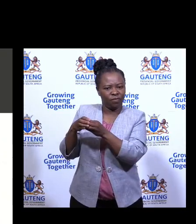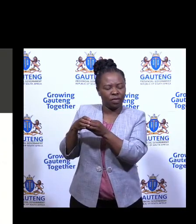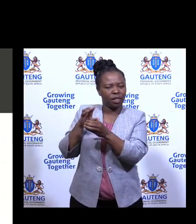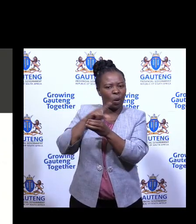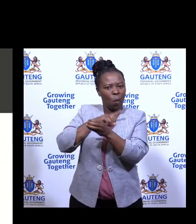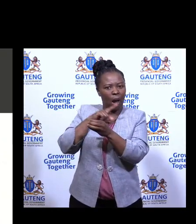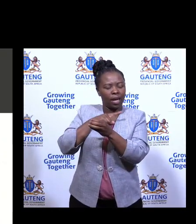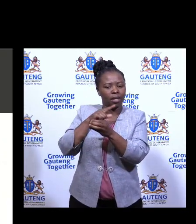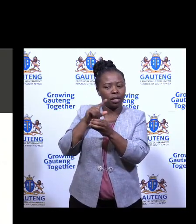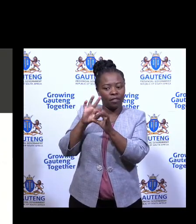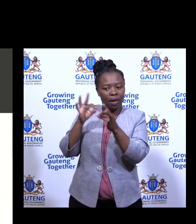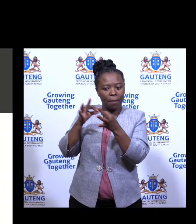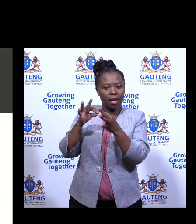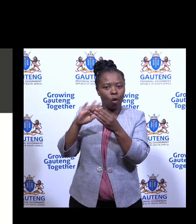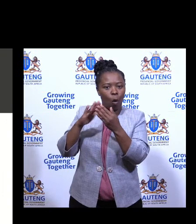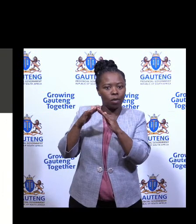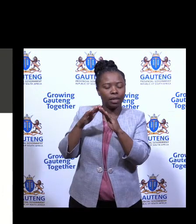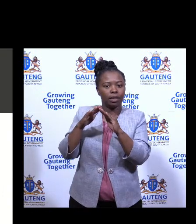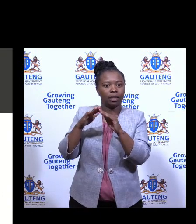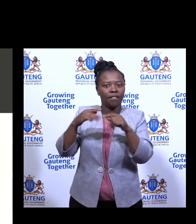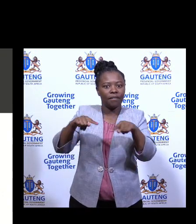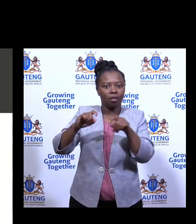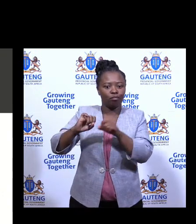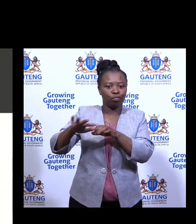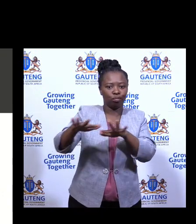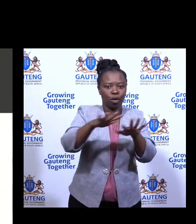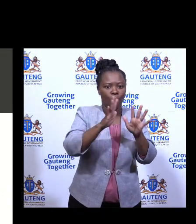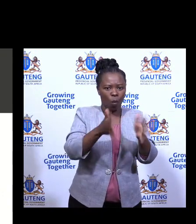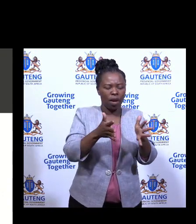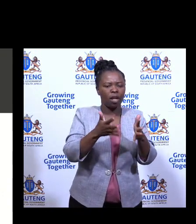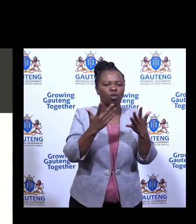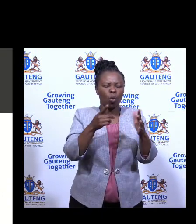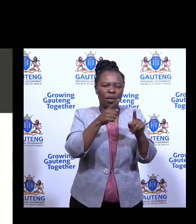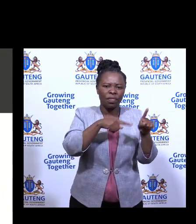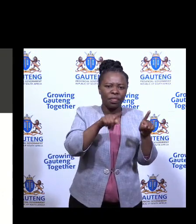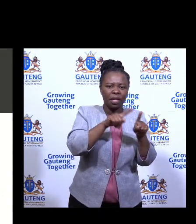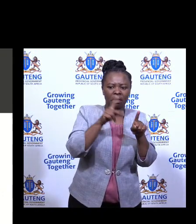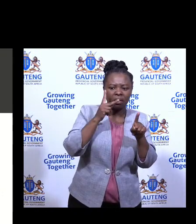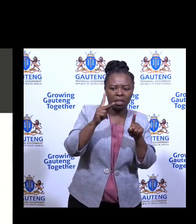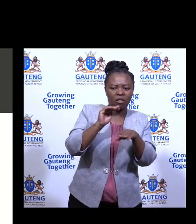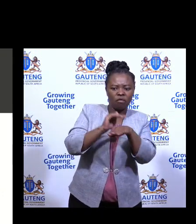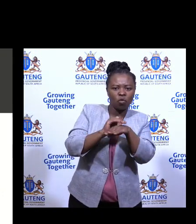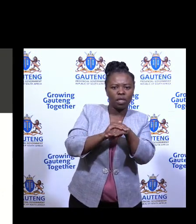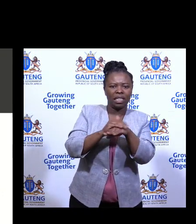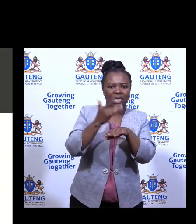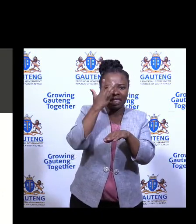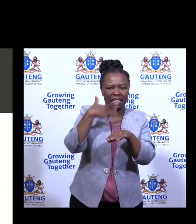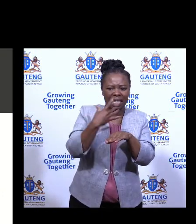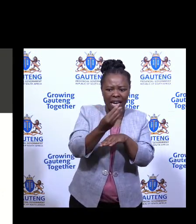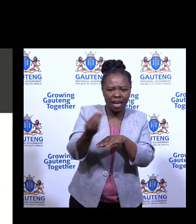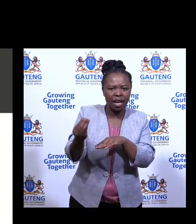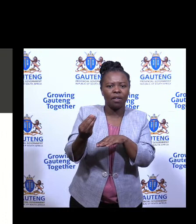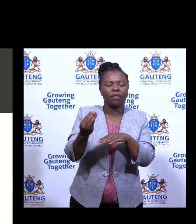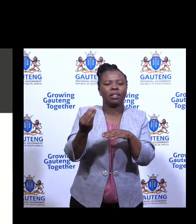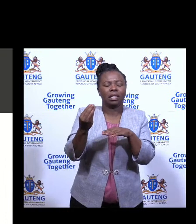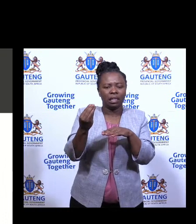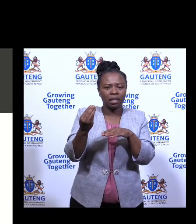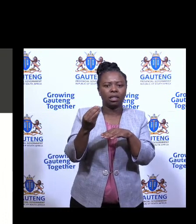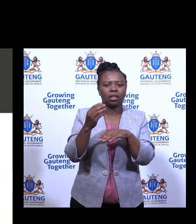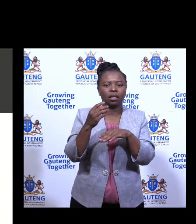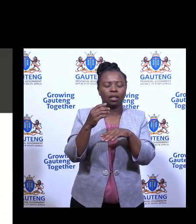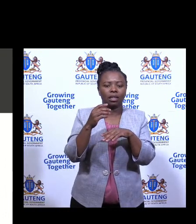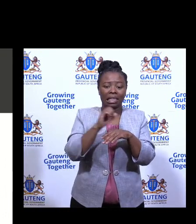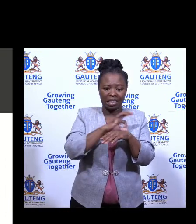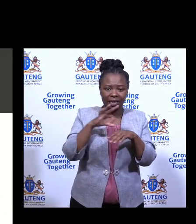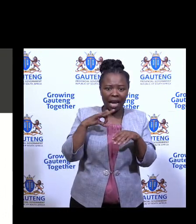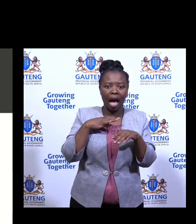fear of spread. They know they are more vulnerable. They've seen many of their friends and fellow residents being sick. And the staff in these